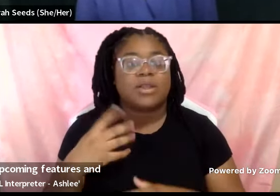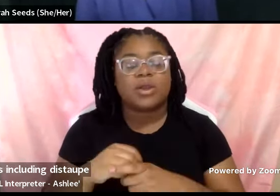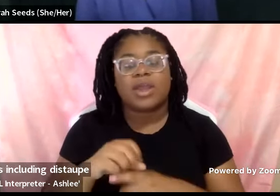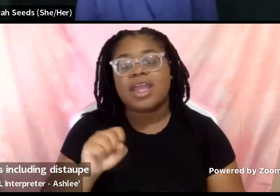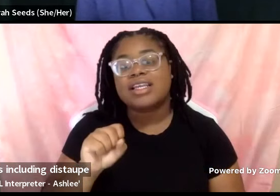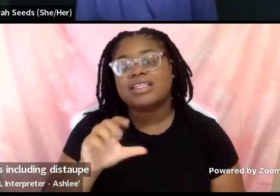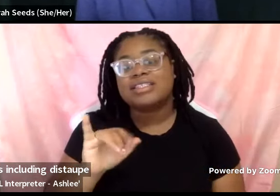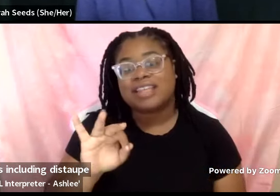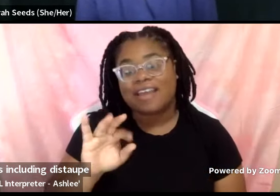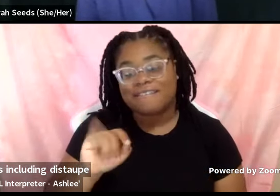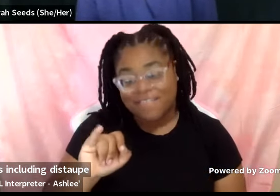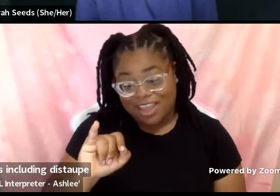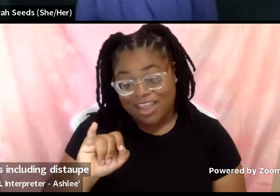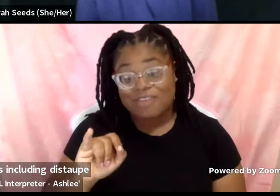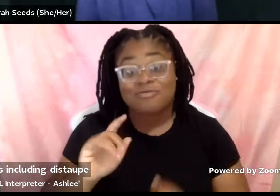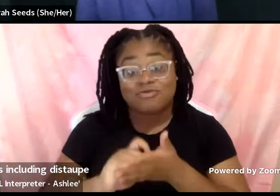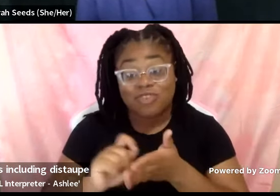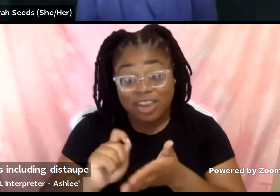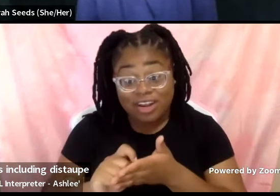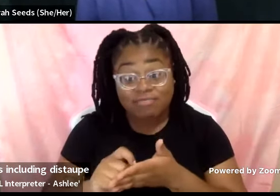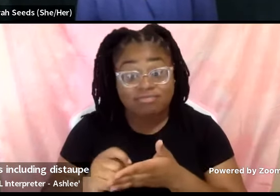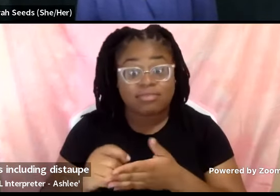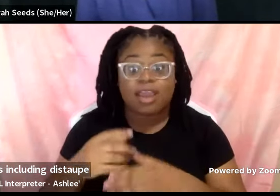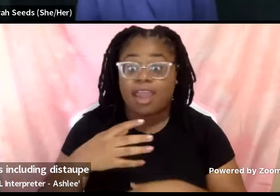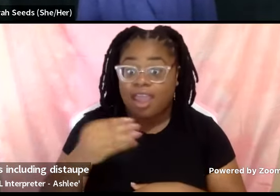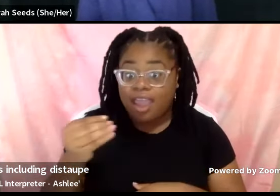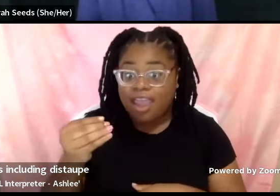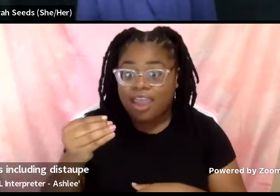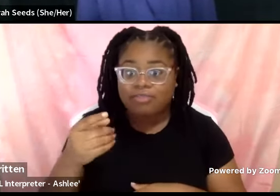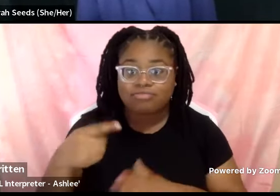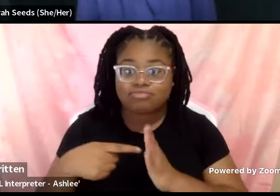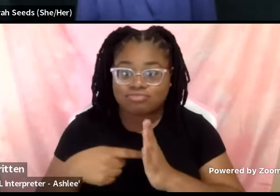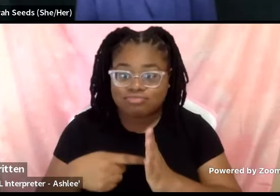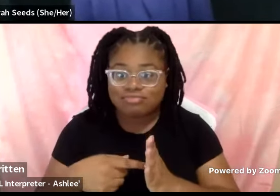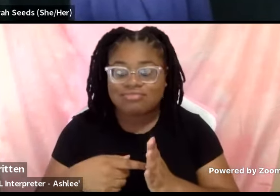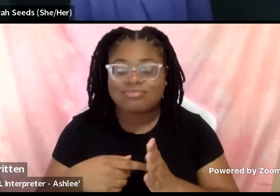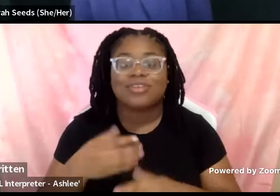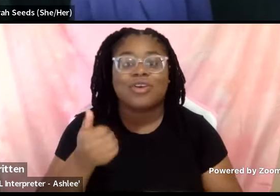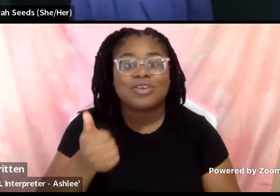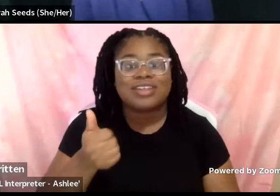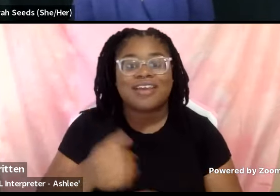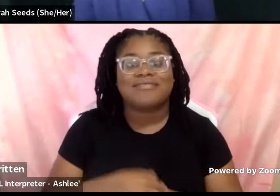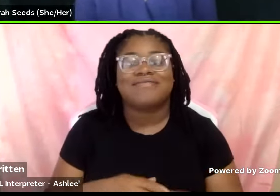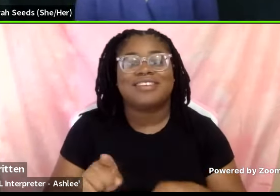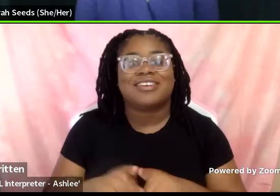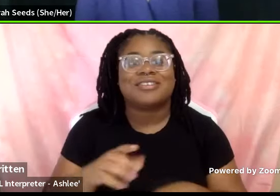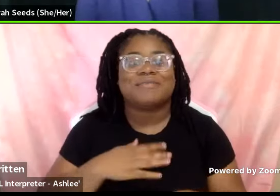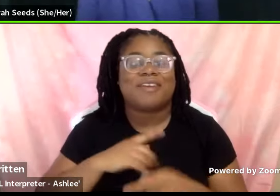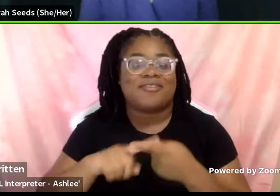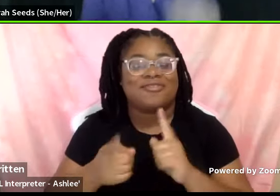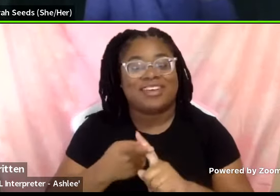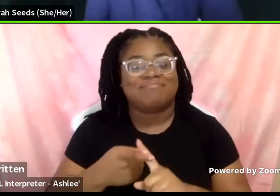written by and starring herself. And most importantly, she's my friend.